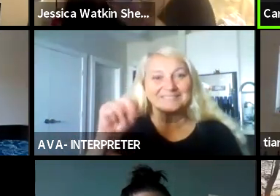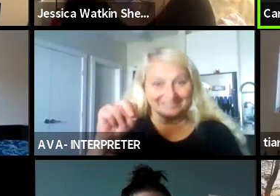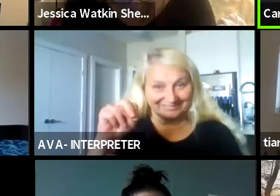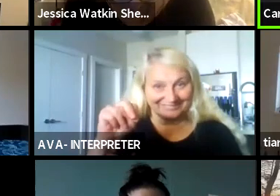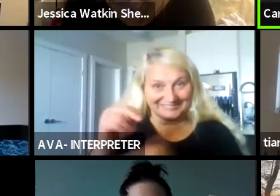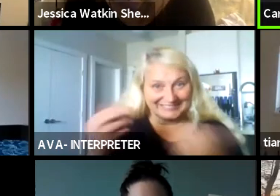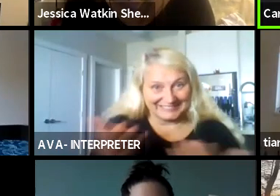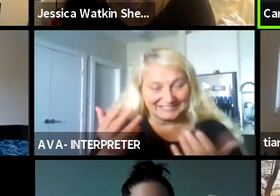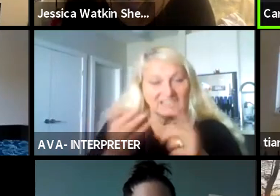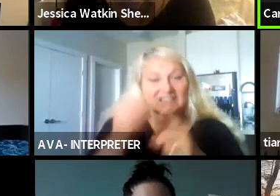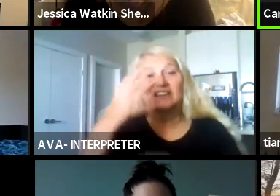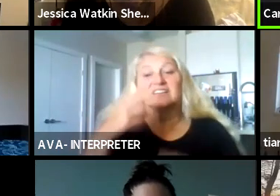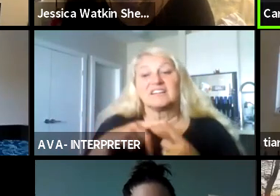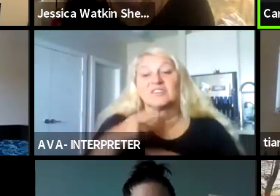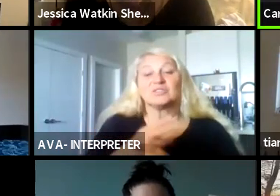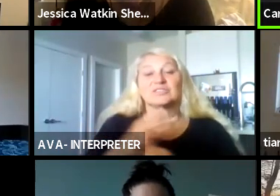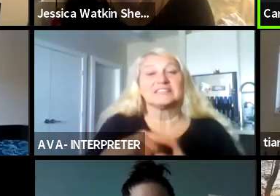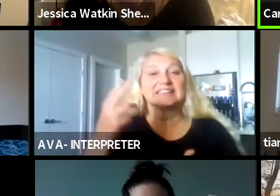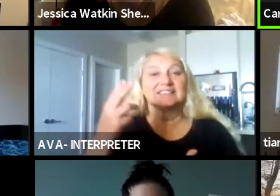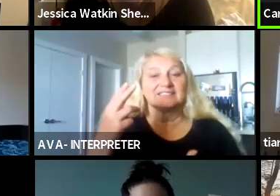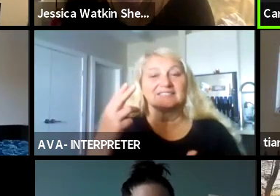My pronouns are he, him, his.